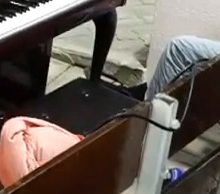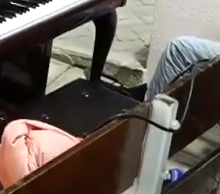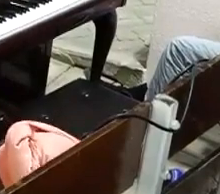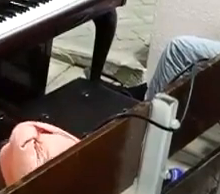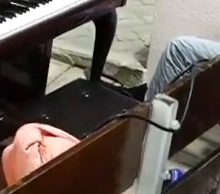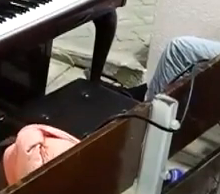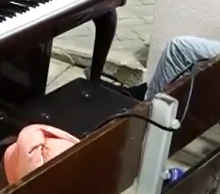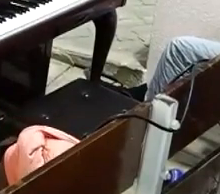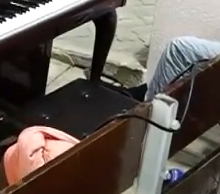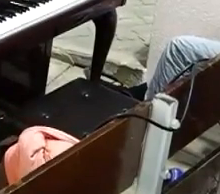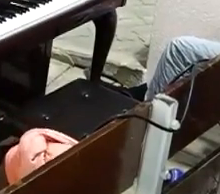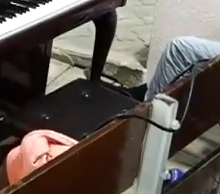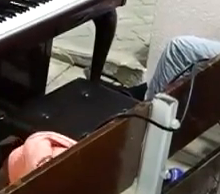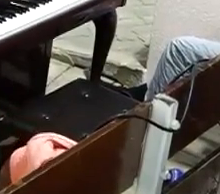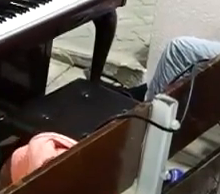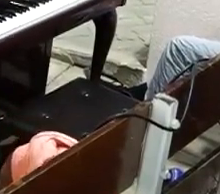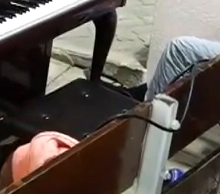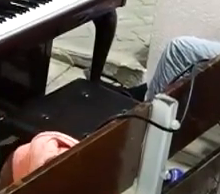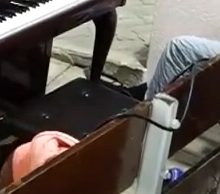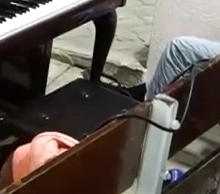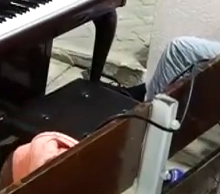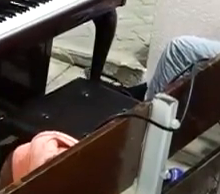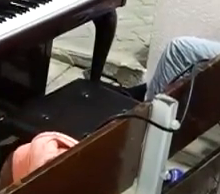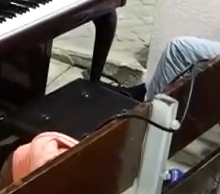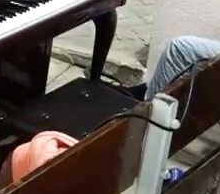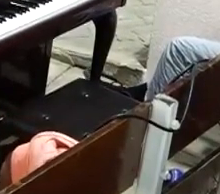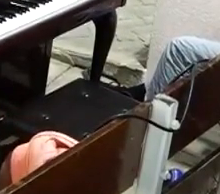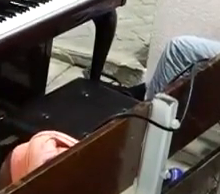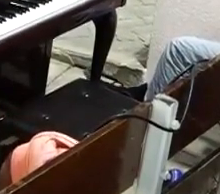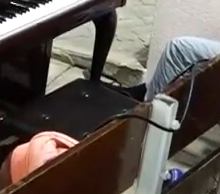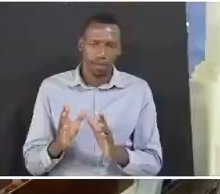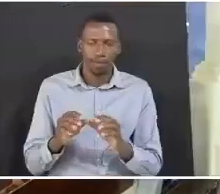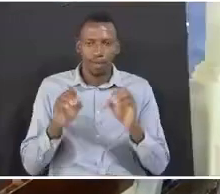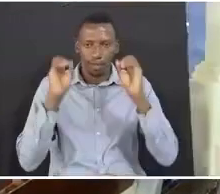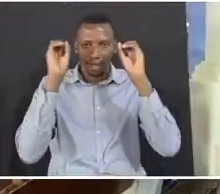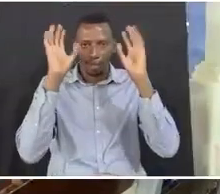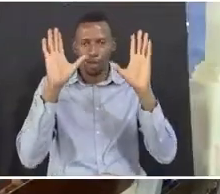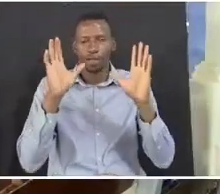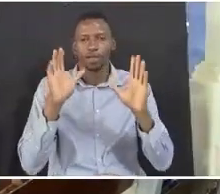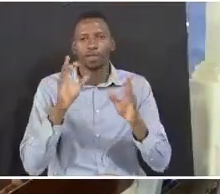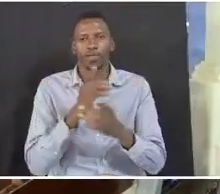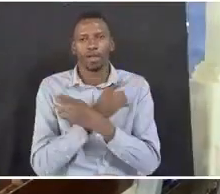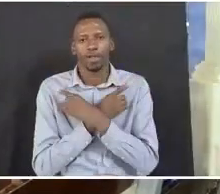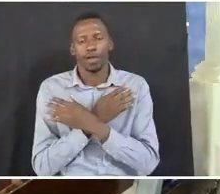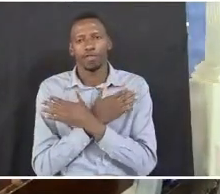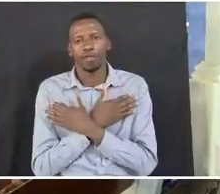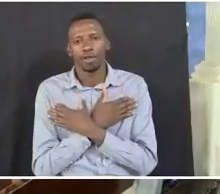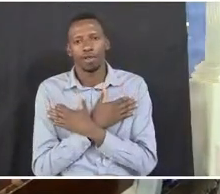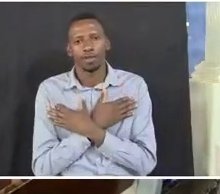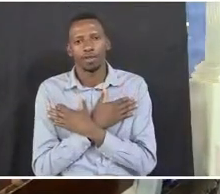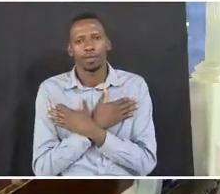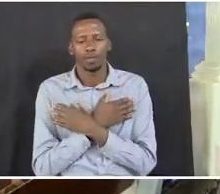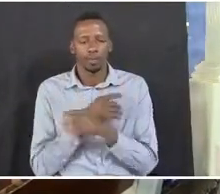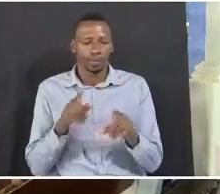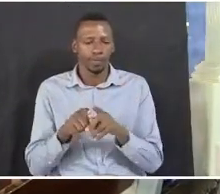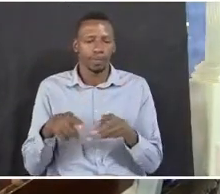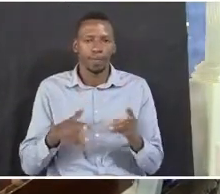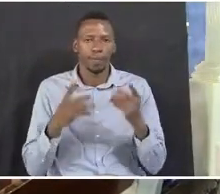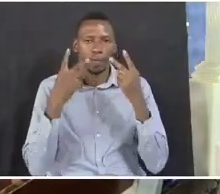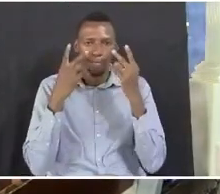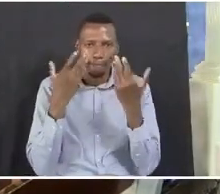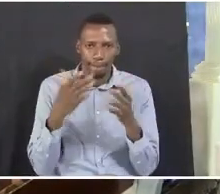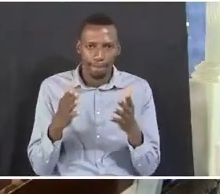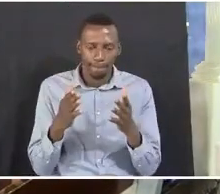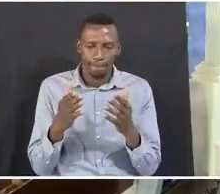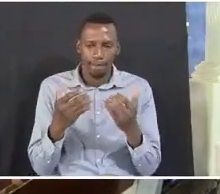be appreciated by both the descendants. Surprisingly, dear saints, as already observed, the